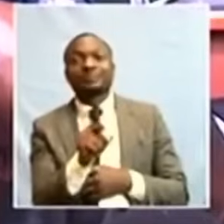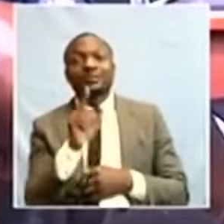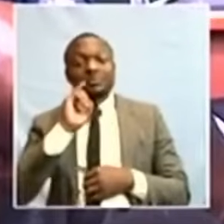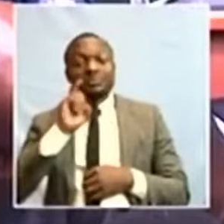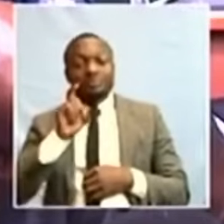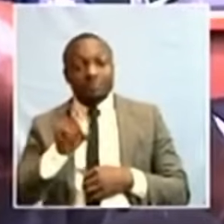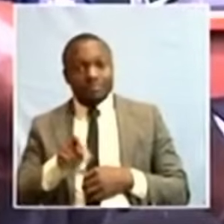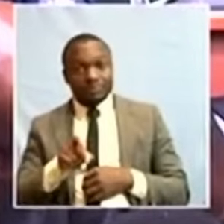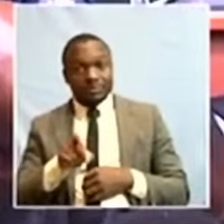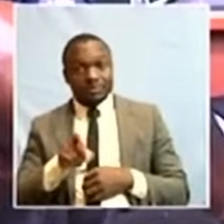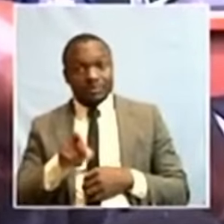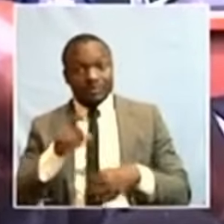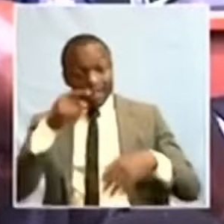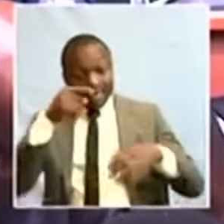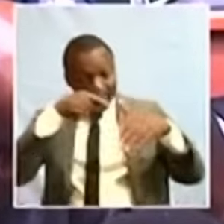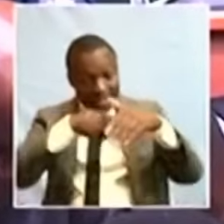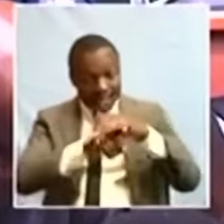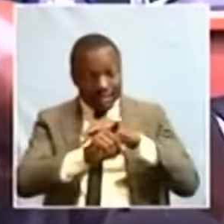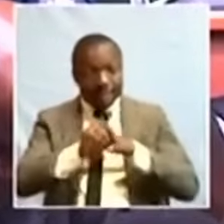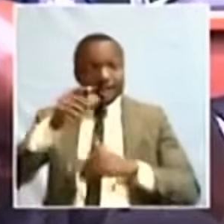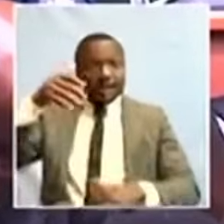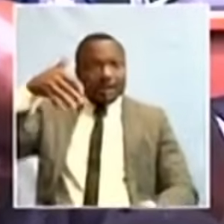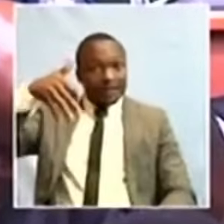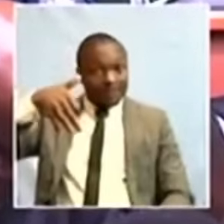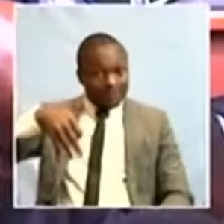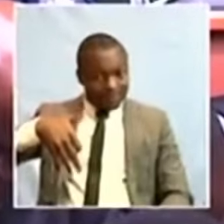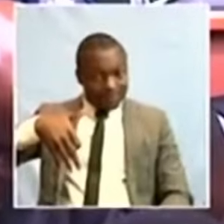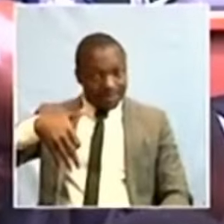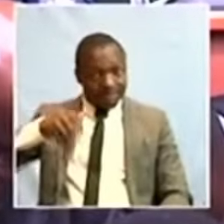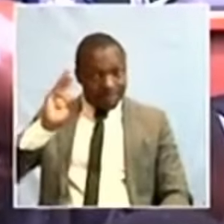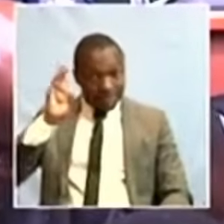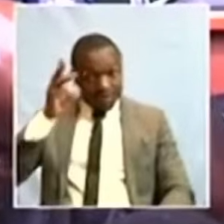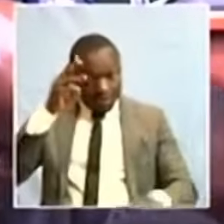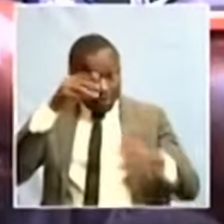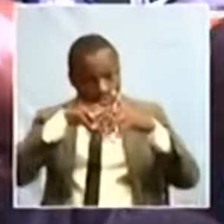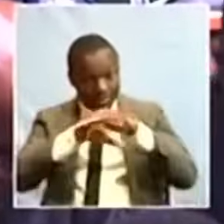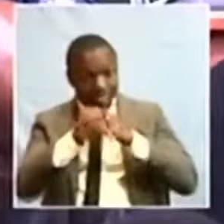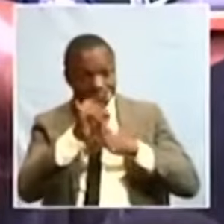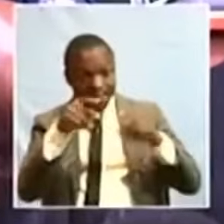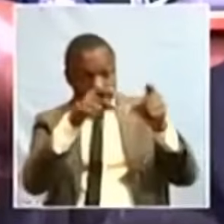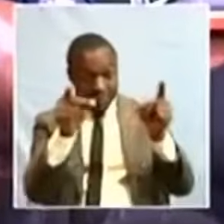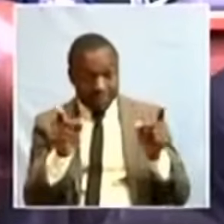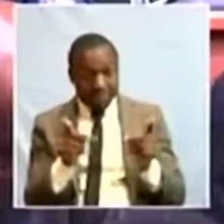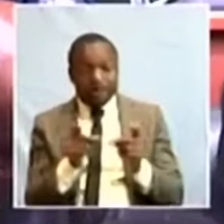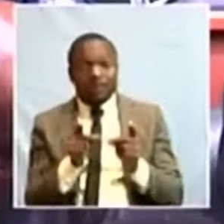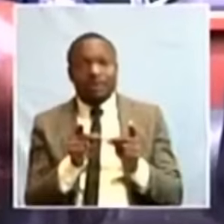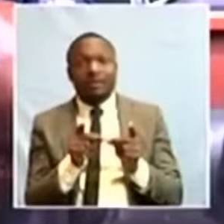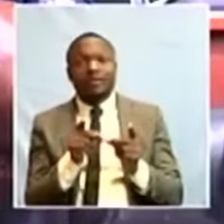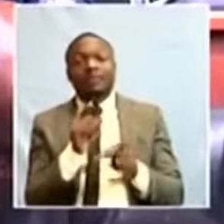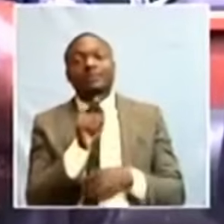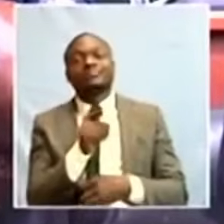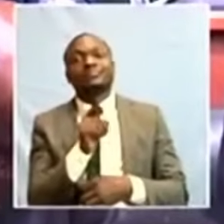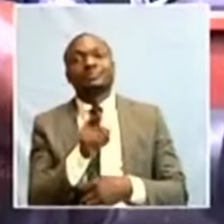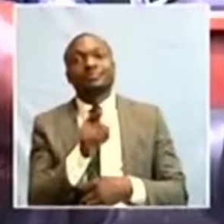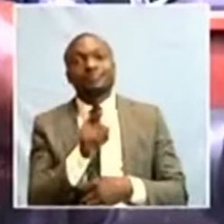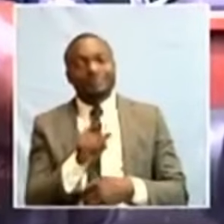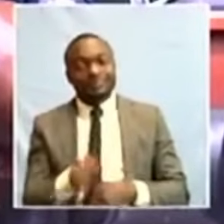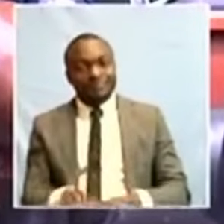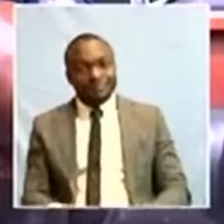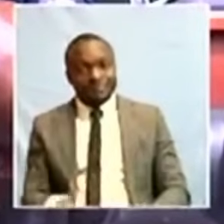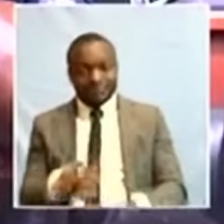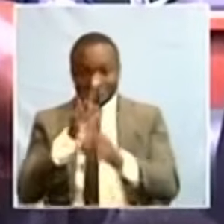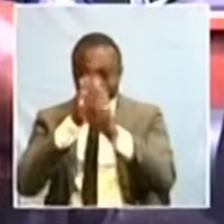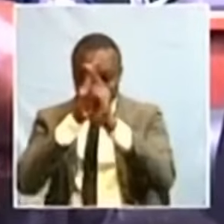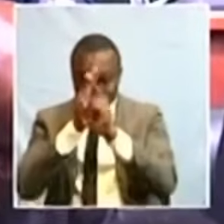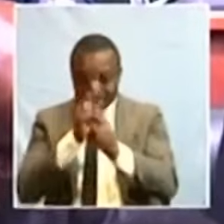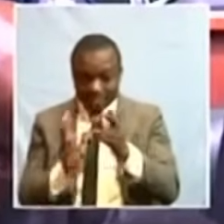have to go through Namibia. That's when you access that place. That place is in Musho. I honor the